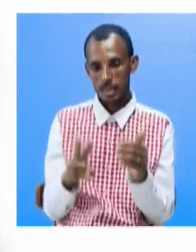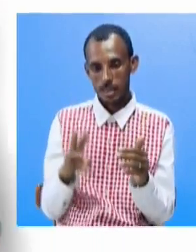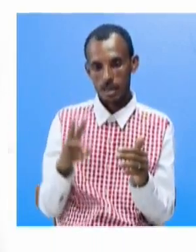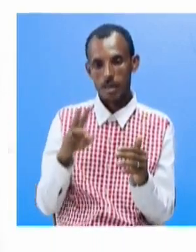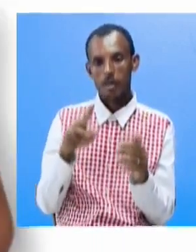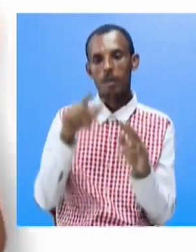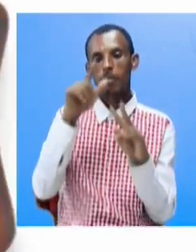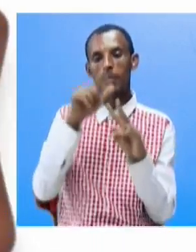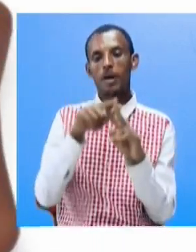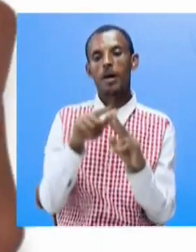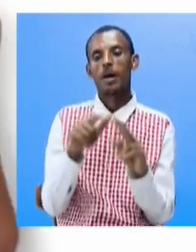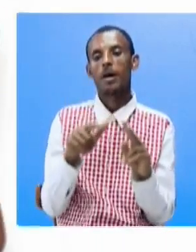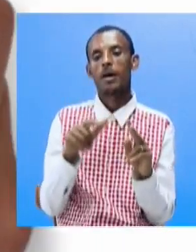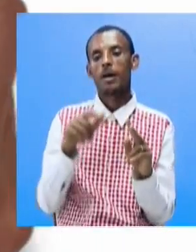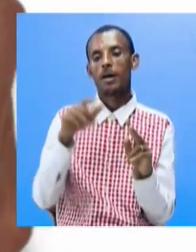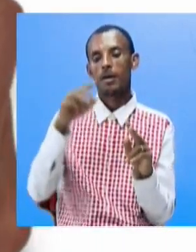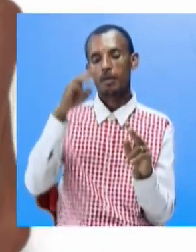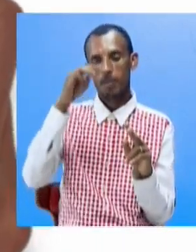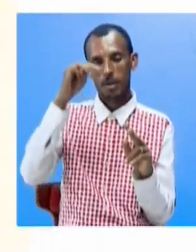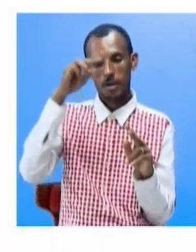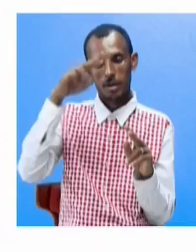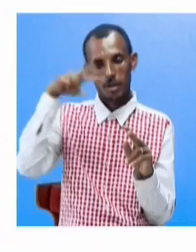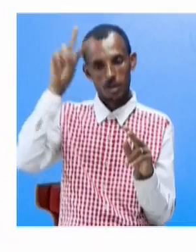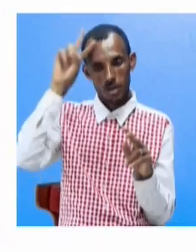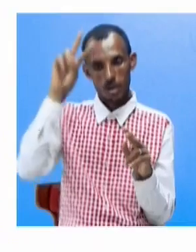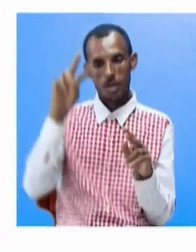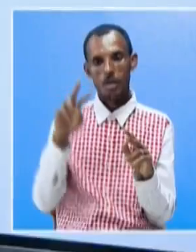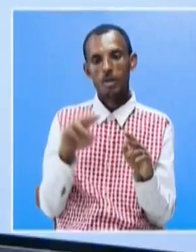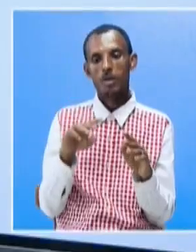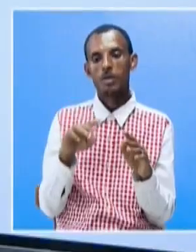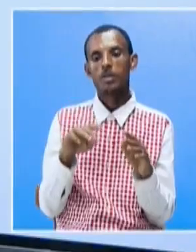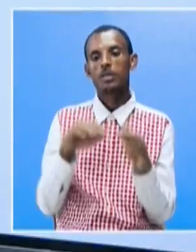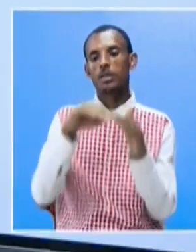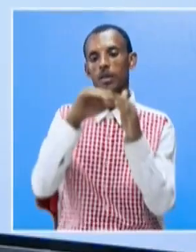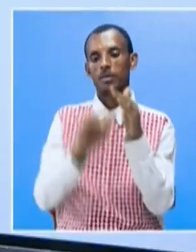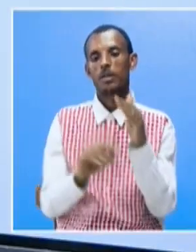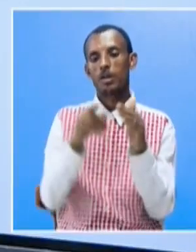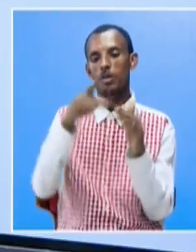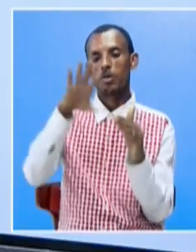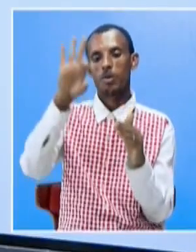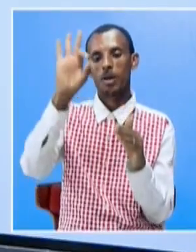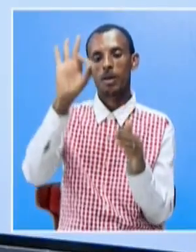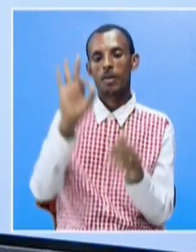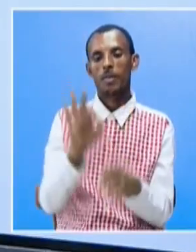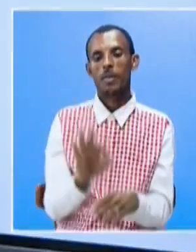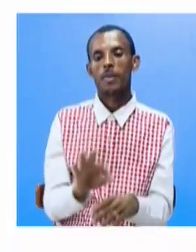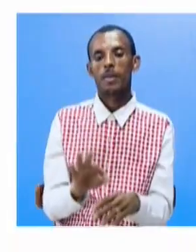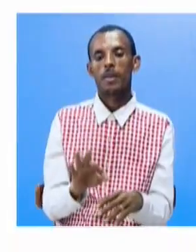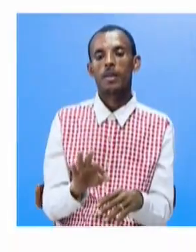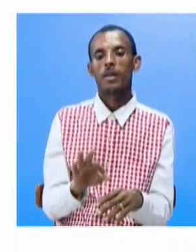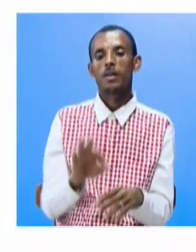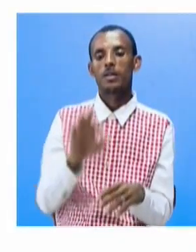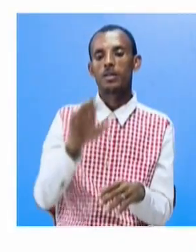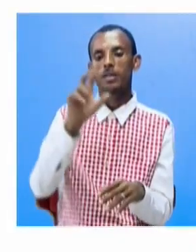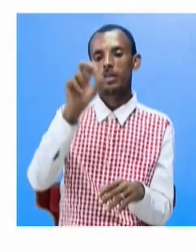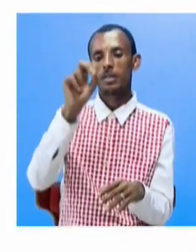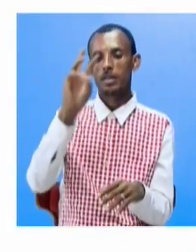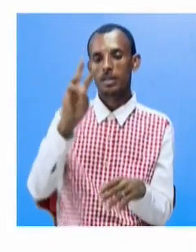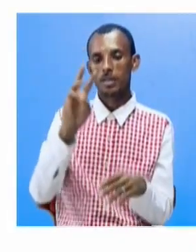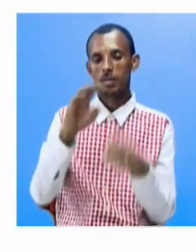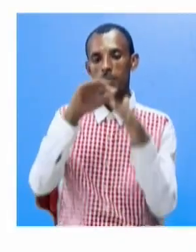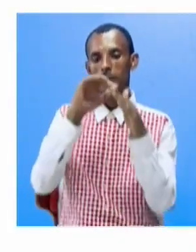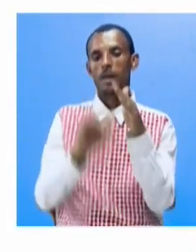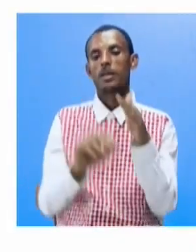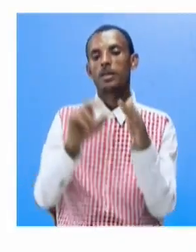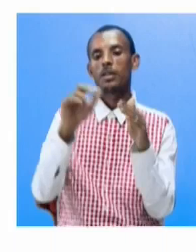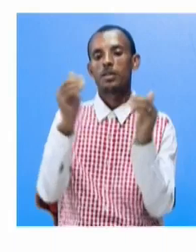pi square meter. Therefore, when you subtract this, you will have 20. 36 pi minus 16